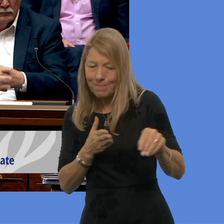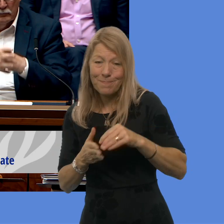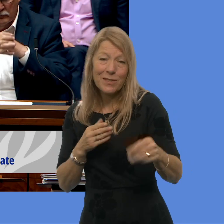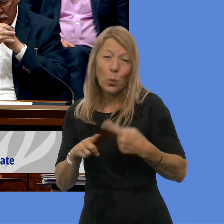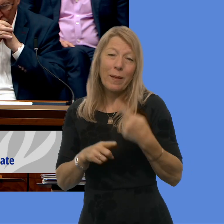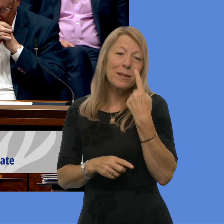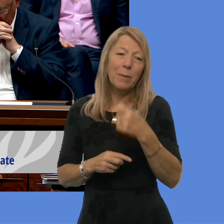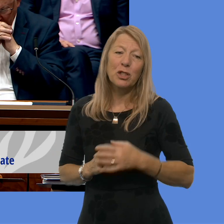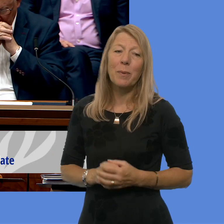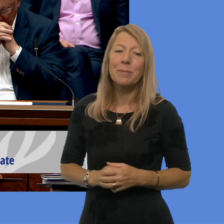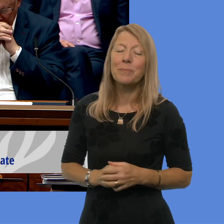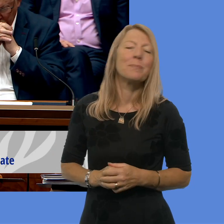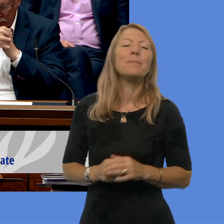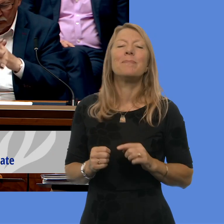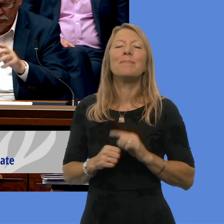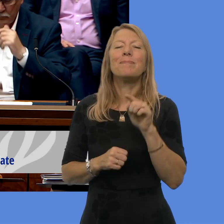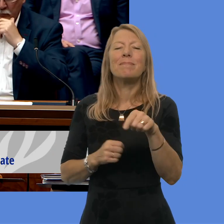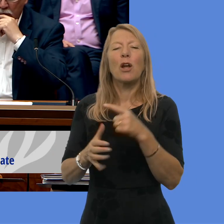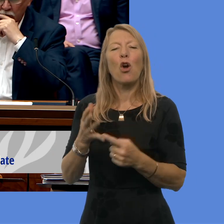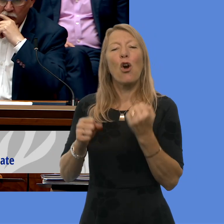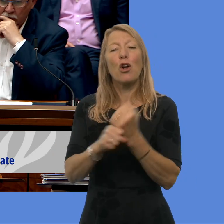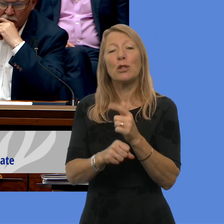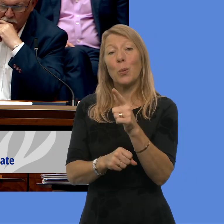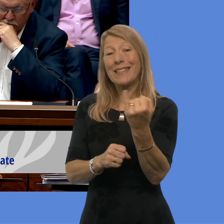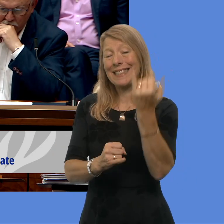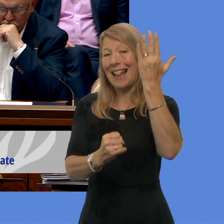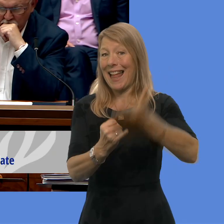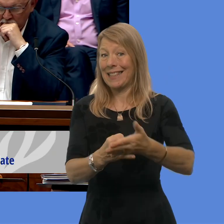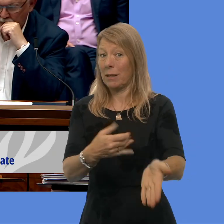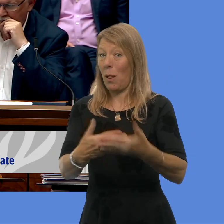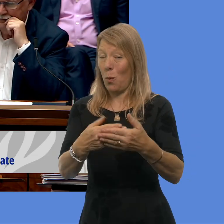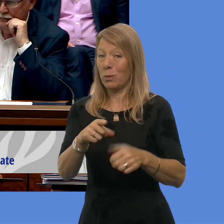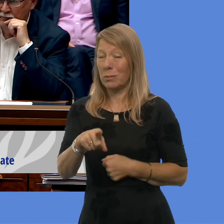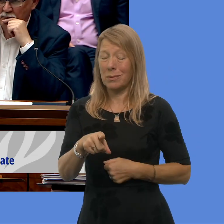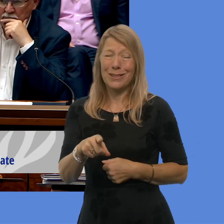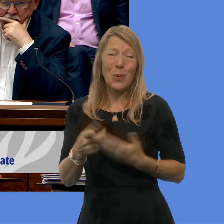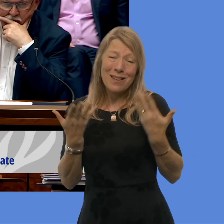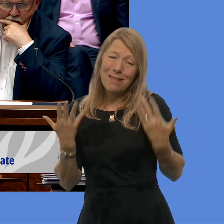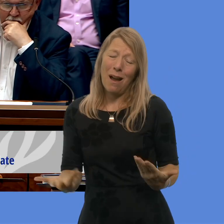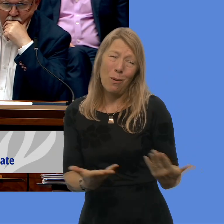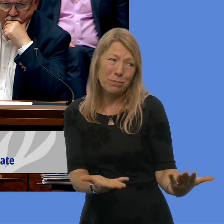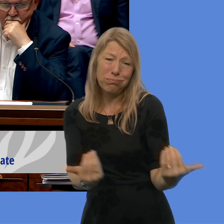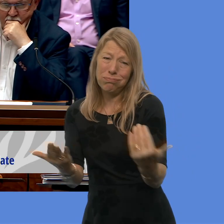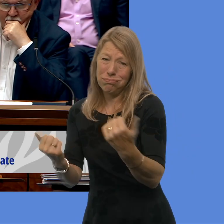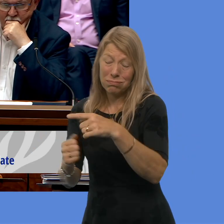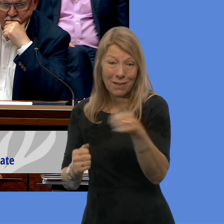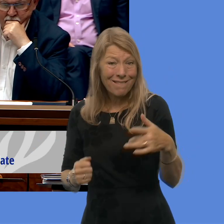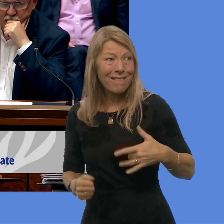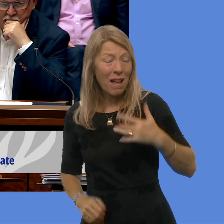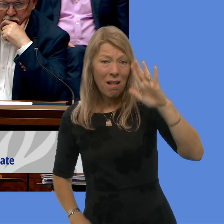for new applications in August 26, we strongly encourage anyone who might be eligible to submit their application before that